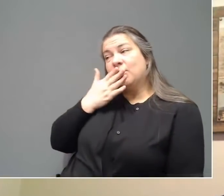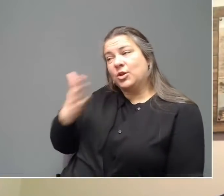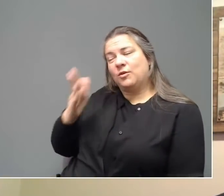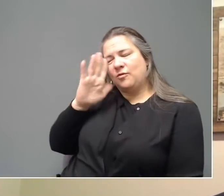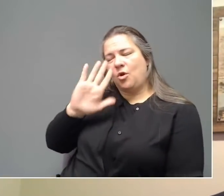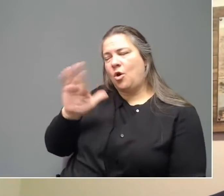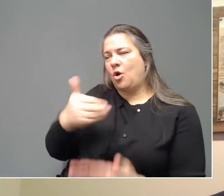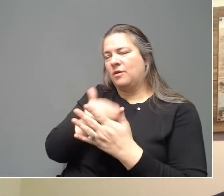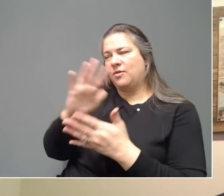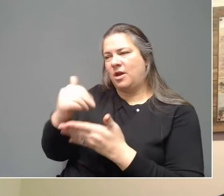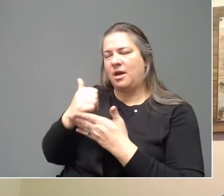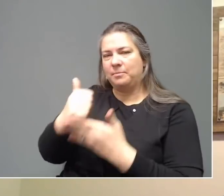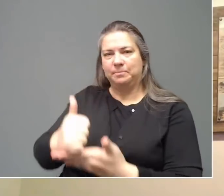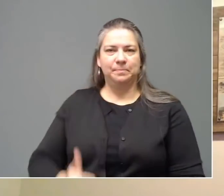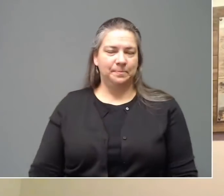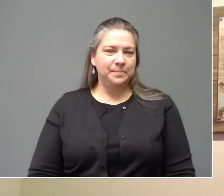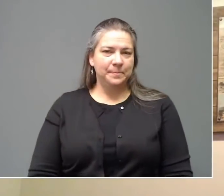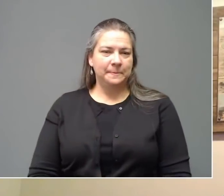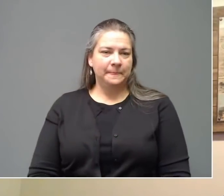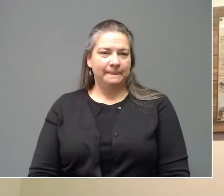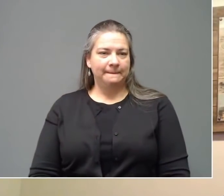project.